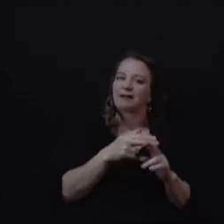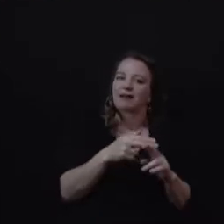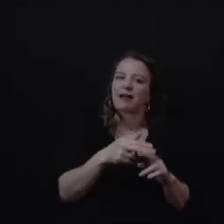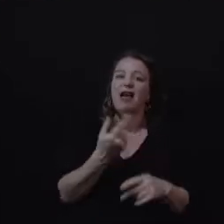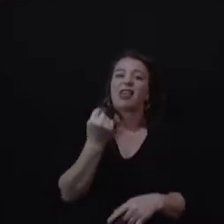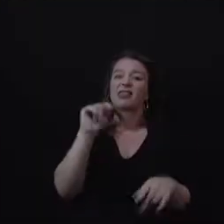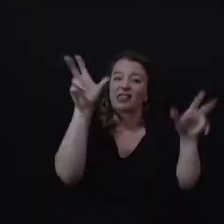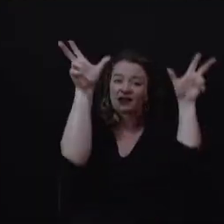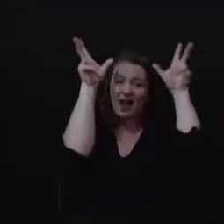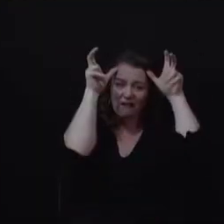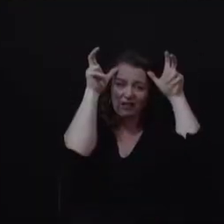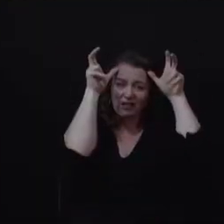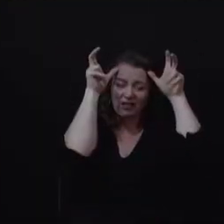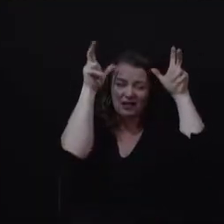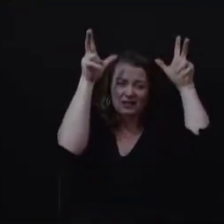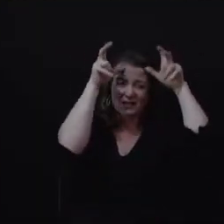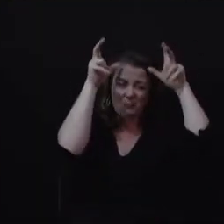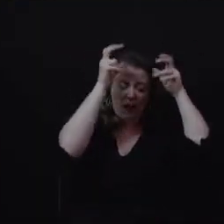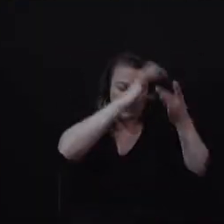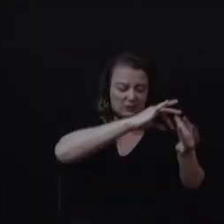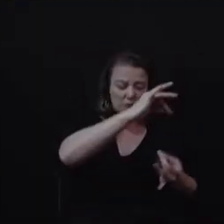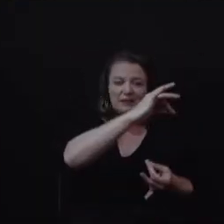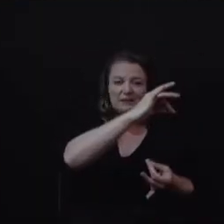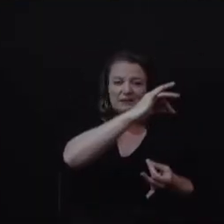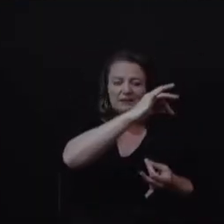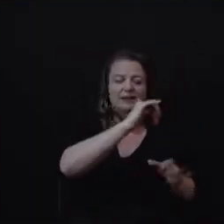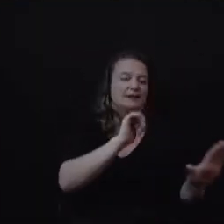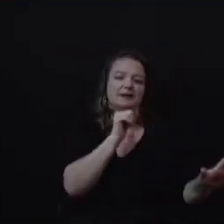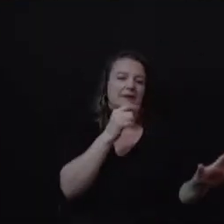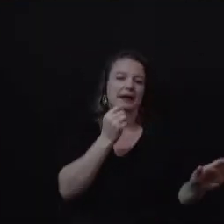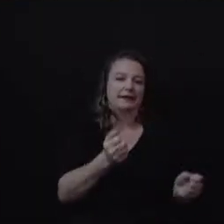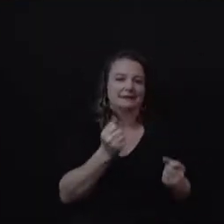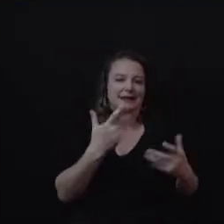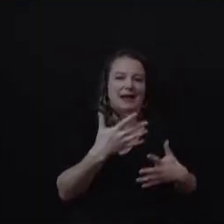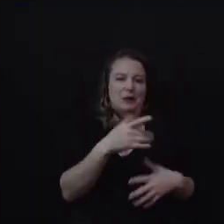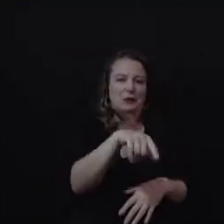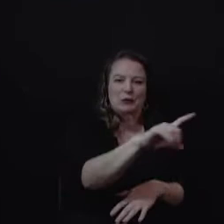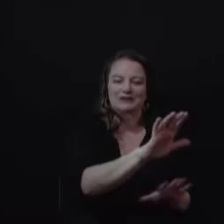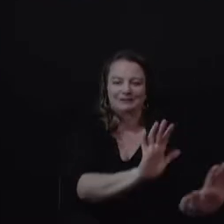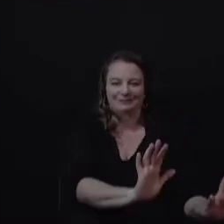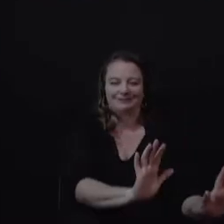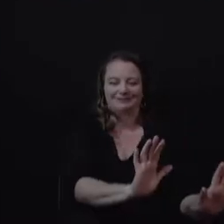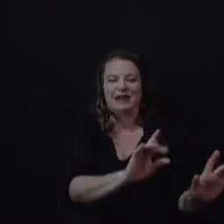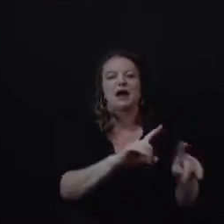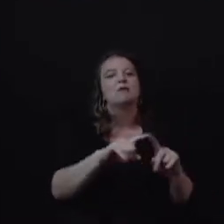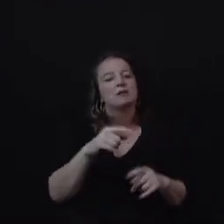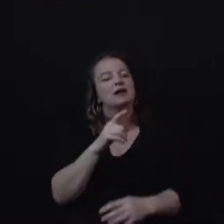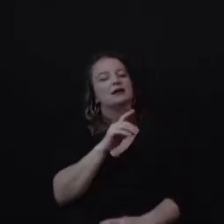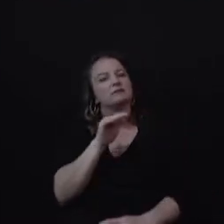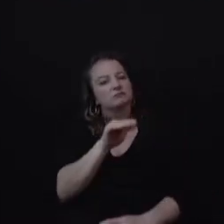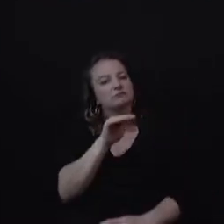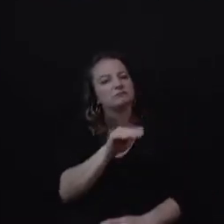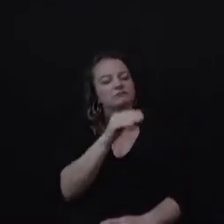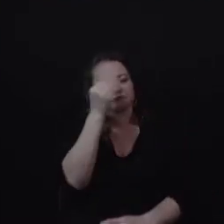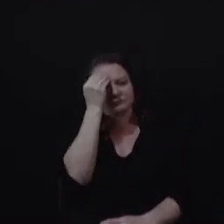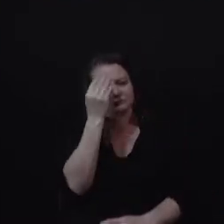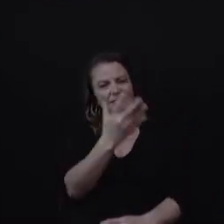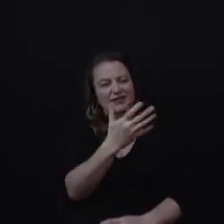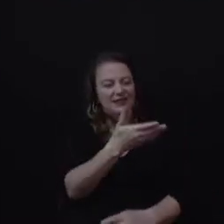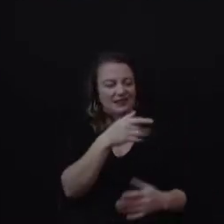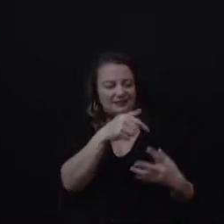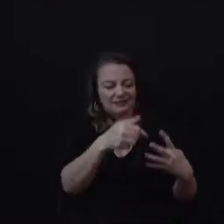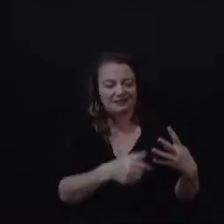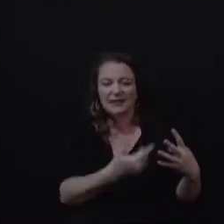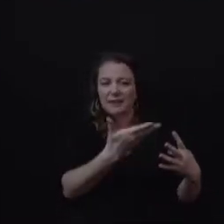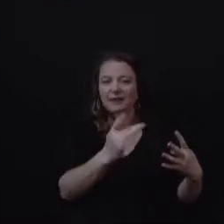devil, demonic spirits. Now, I'm not here to spook you out, but I am here to remind you that these things are